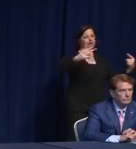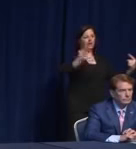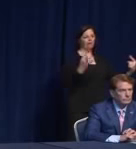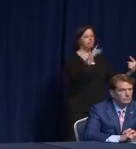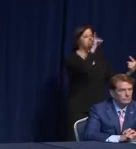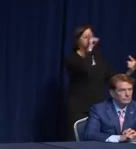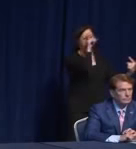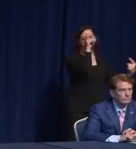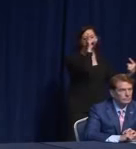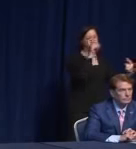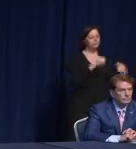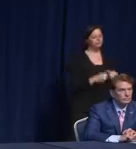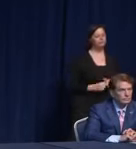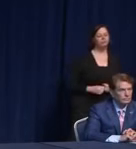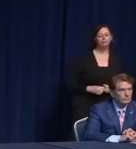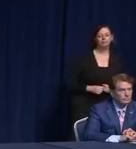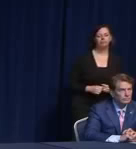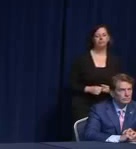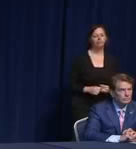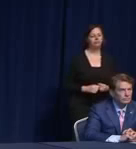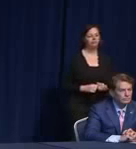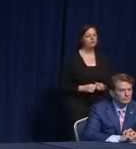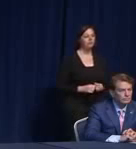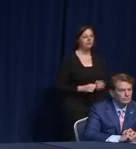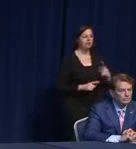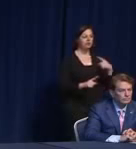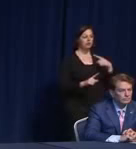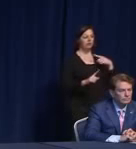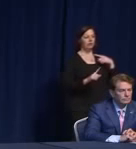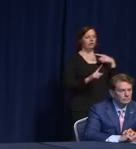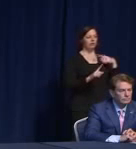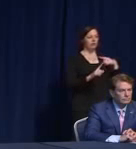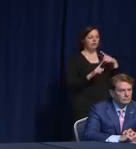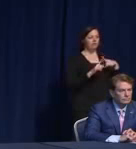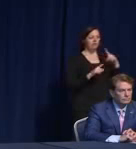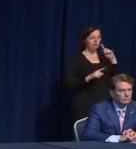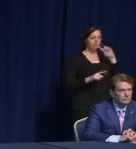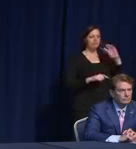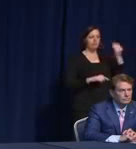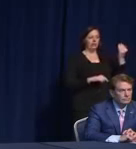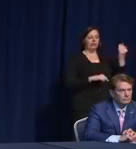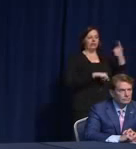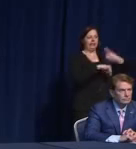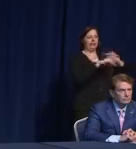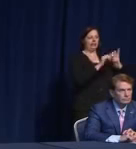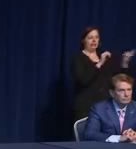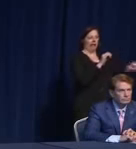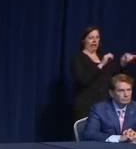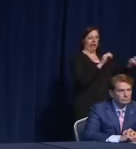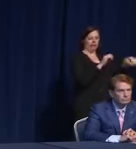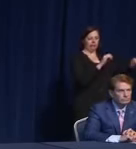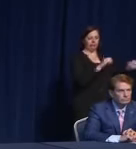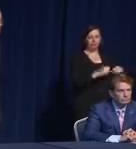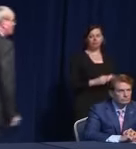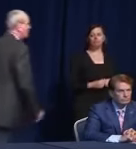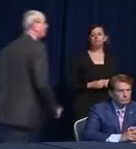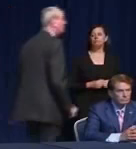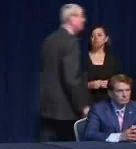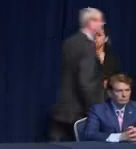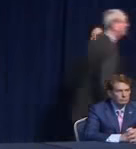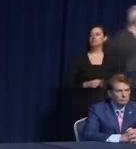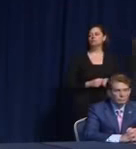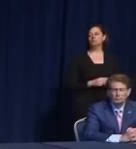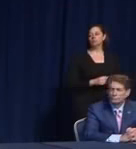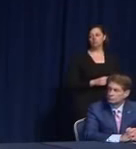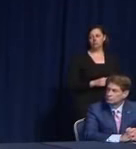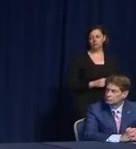bag any waste. There should be if possible, the ability